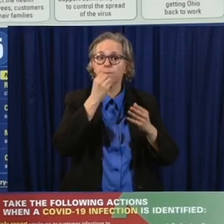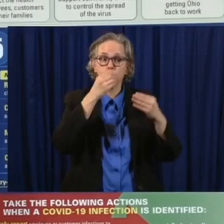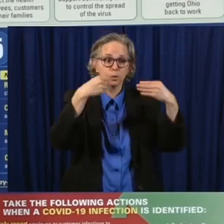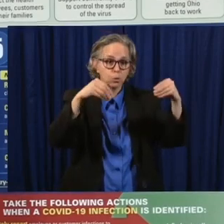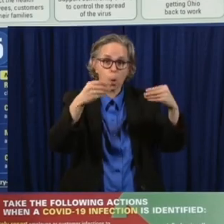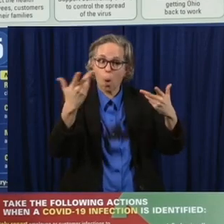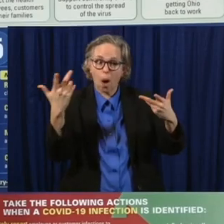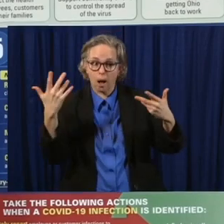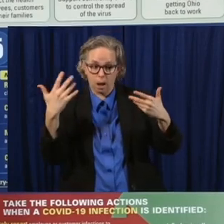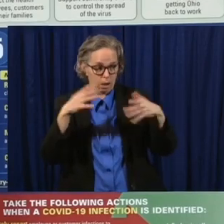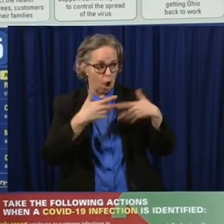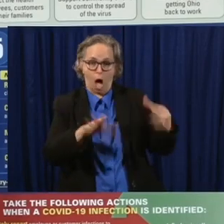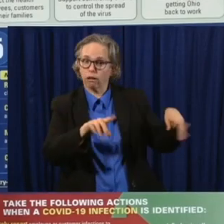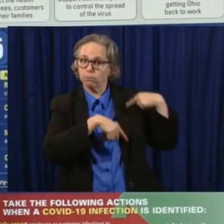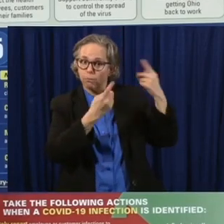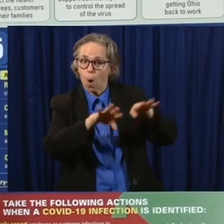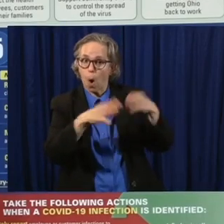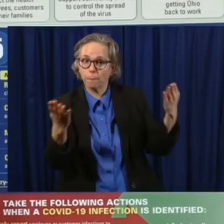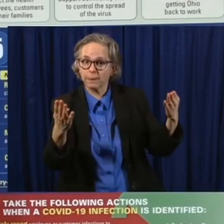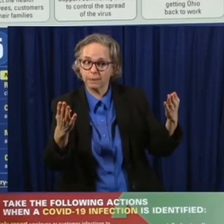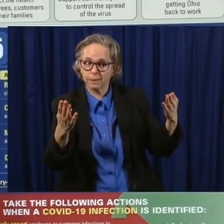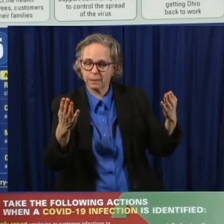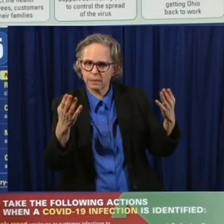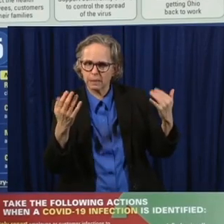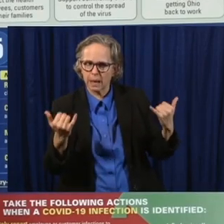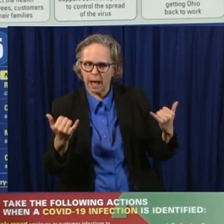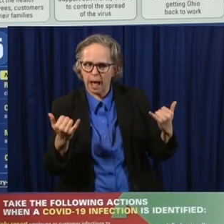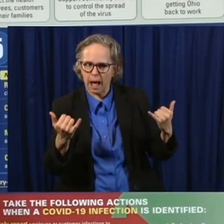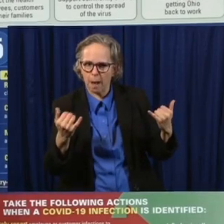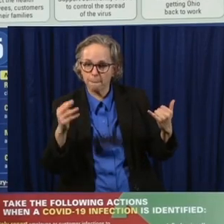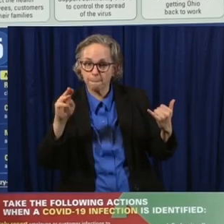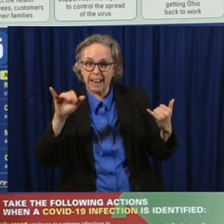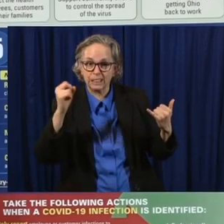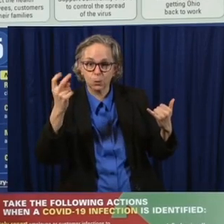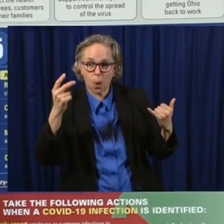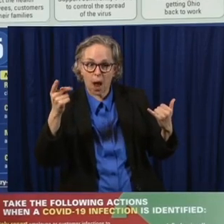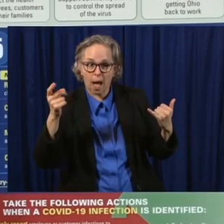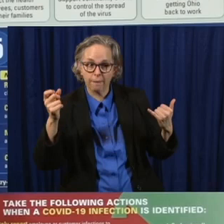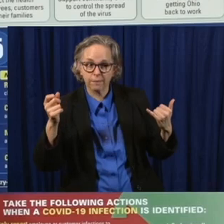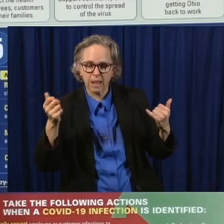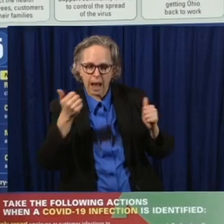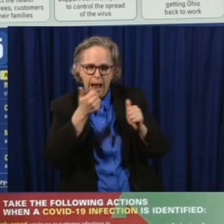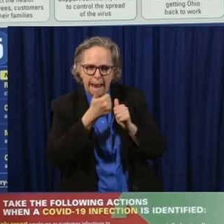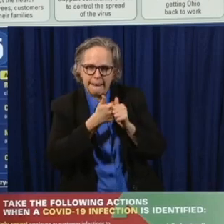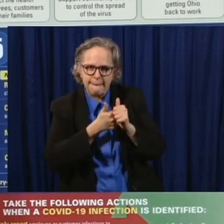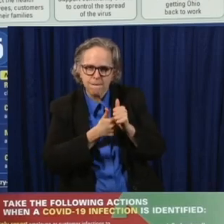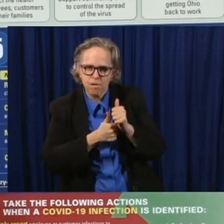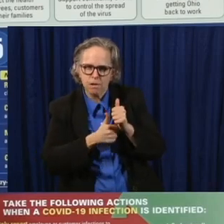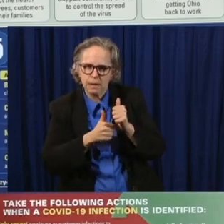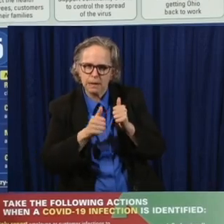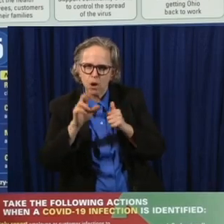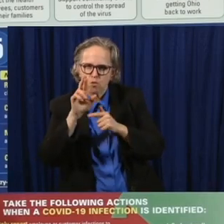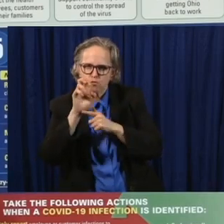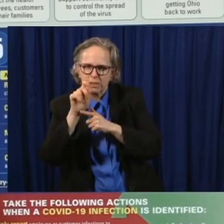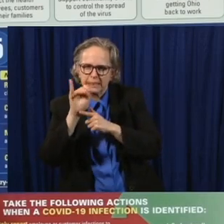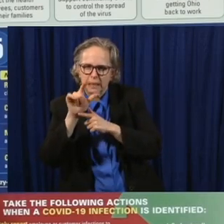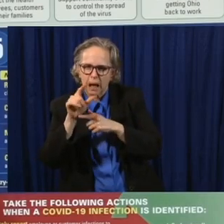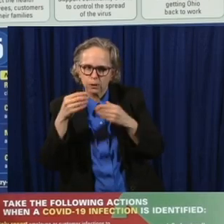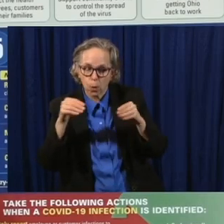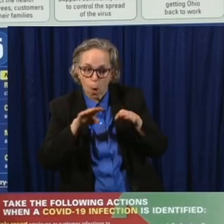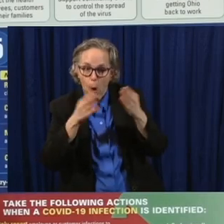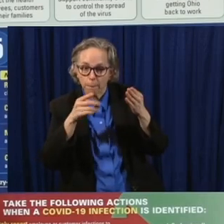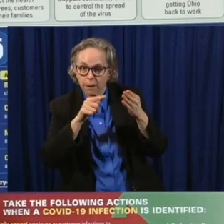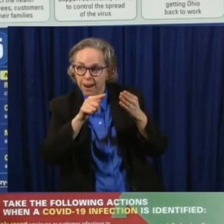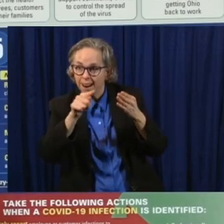open. When we get to May 12th, every retail outlet that is open will have to be